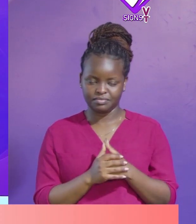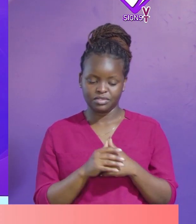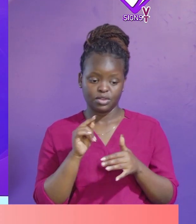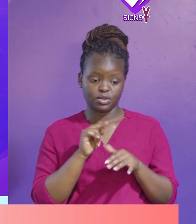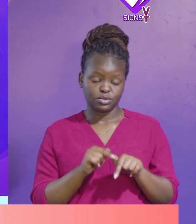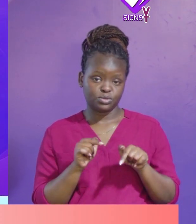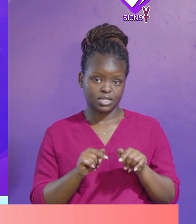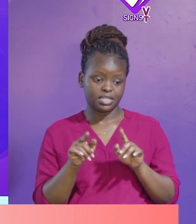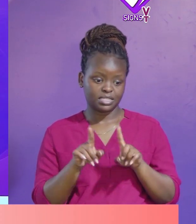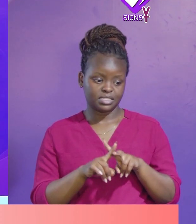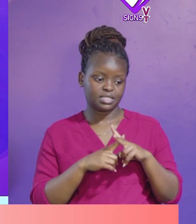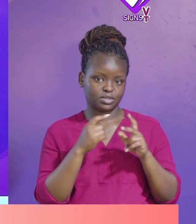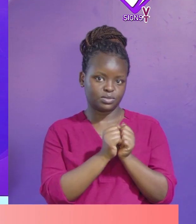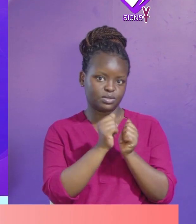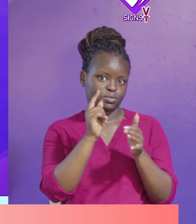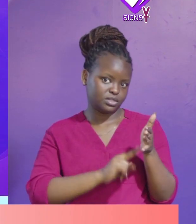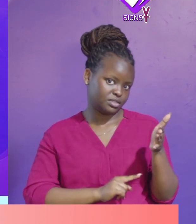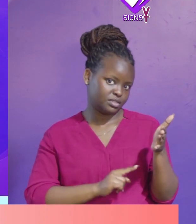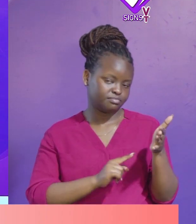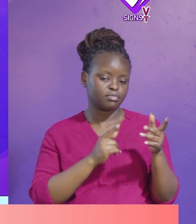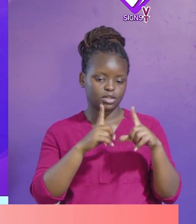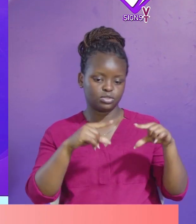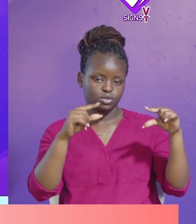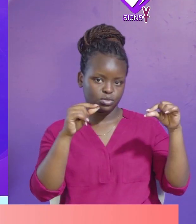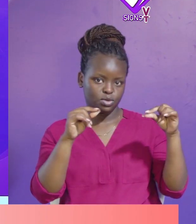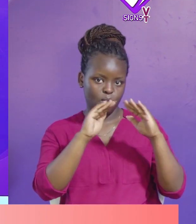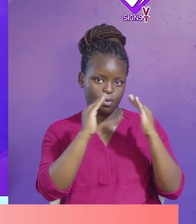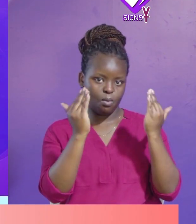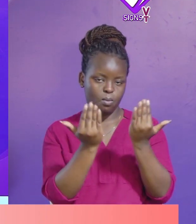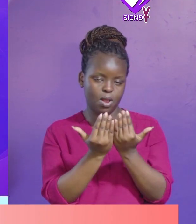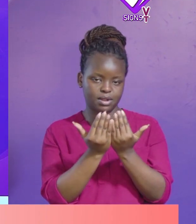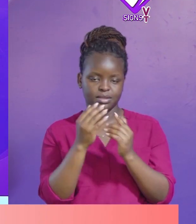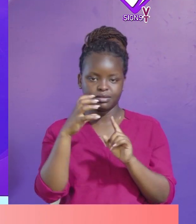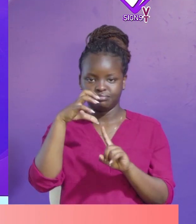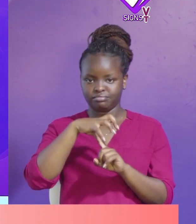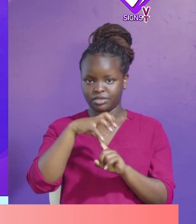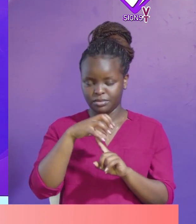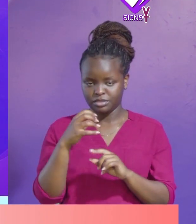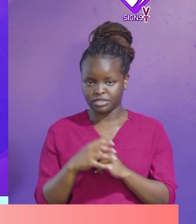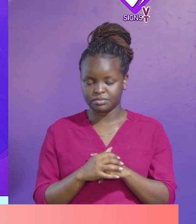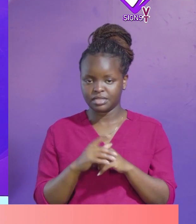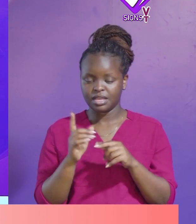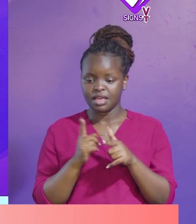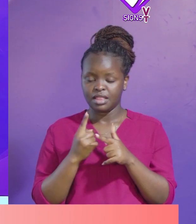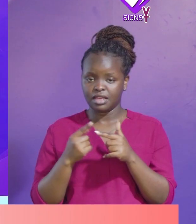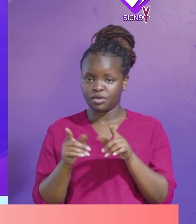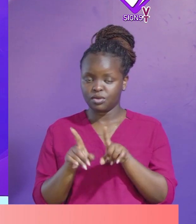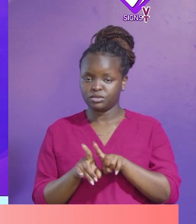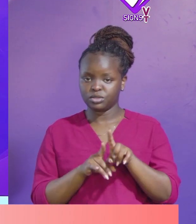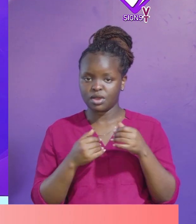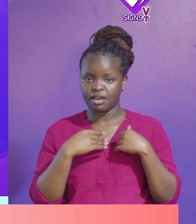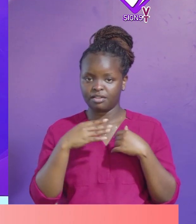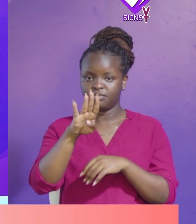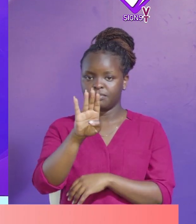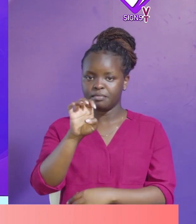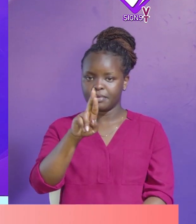we will start with the Tokyo World Olympics. Then we also have the Berlin Marathon,